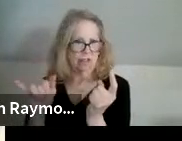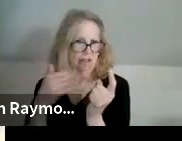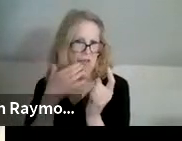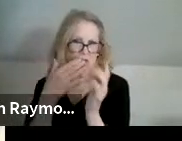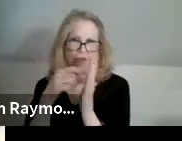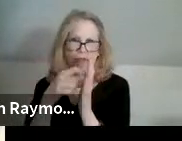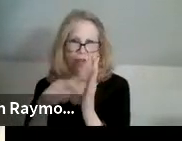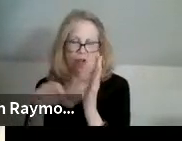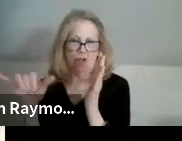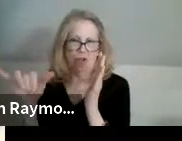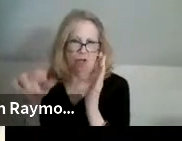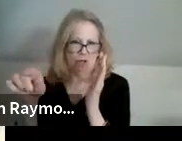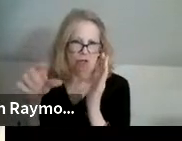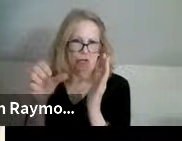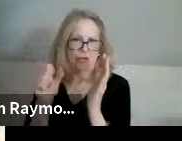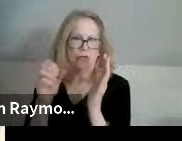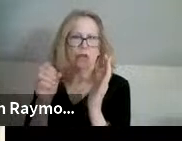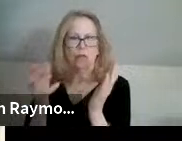disabilities.